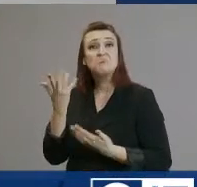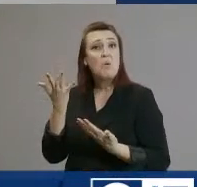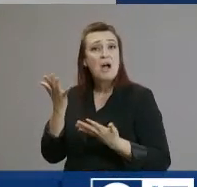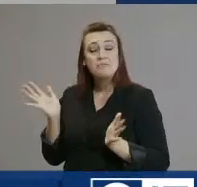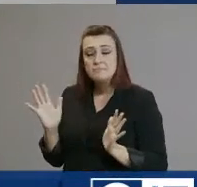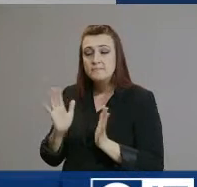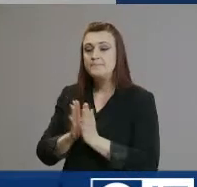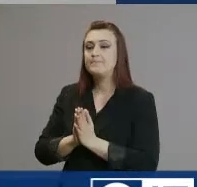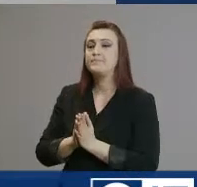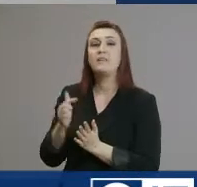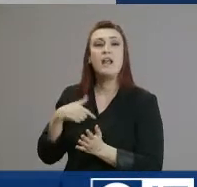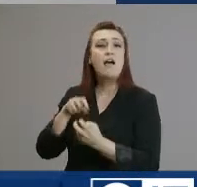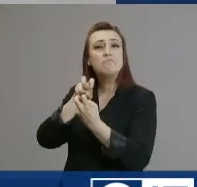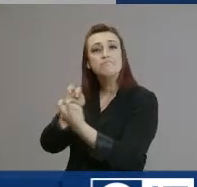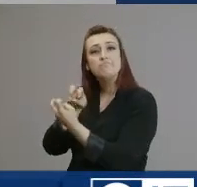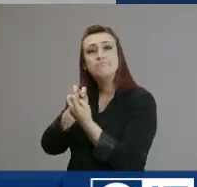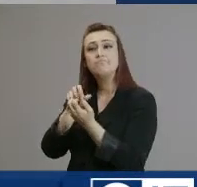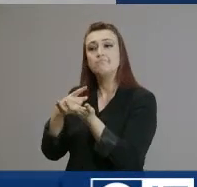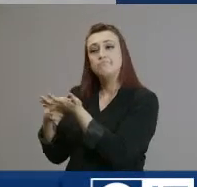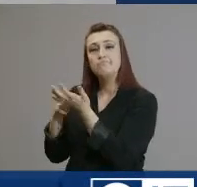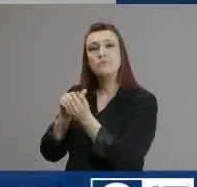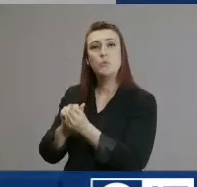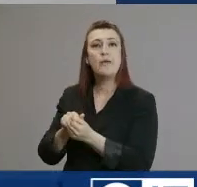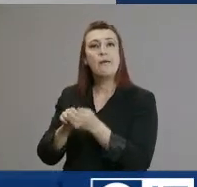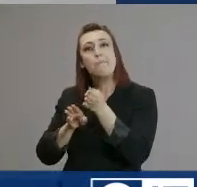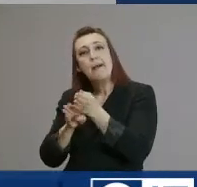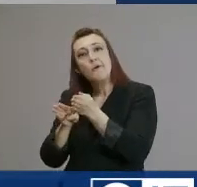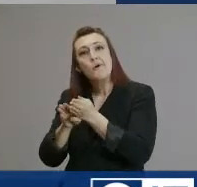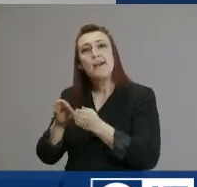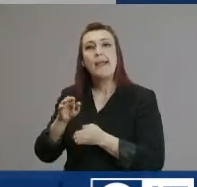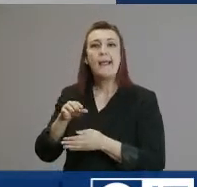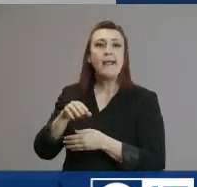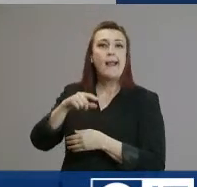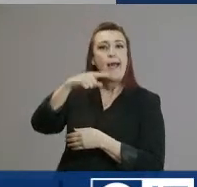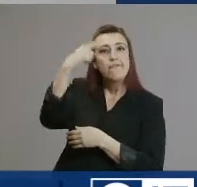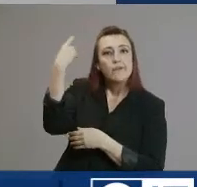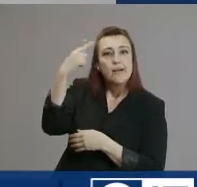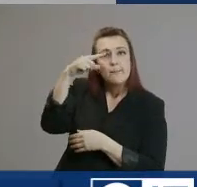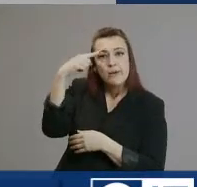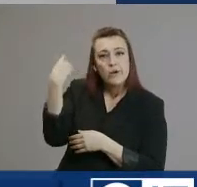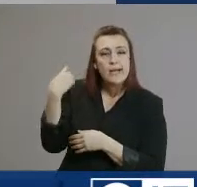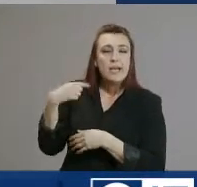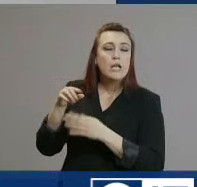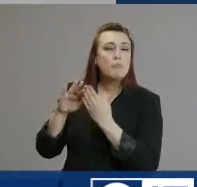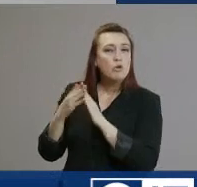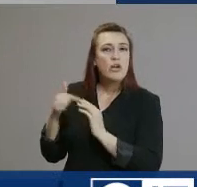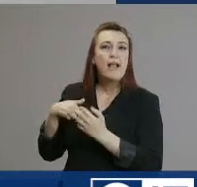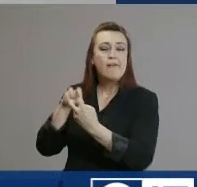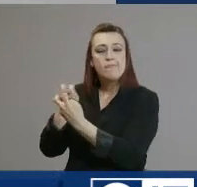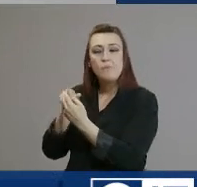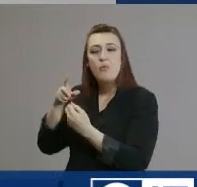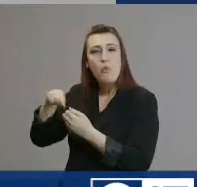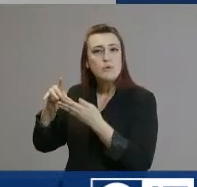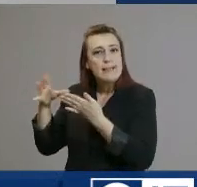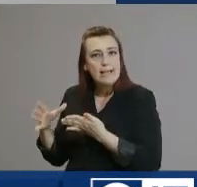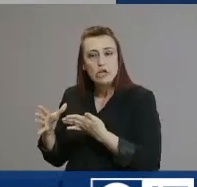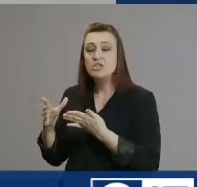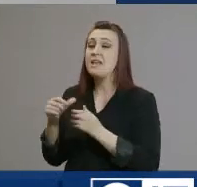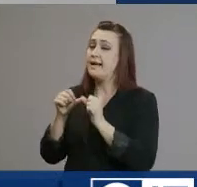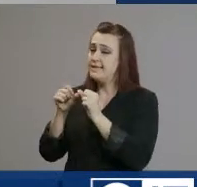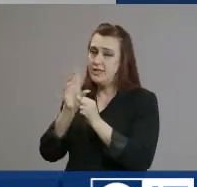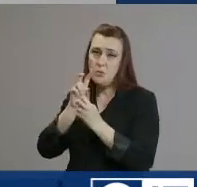in the minority and African American community. I'm going to continue to meet with leaders, faith